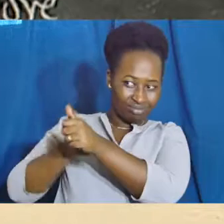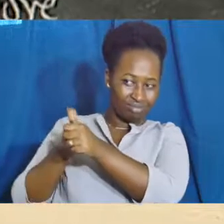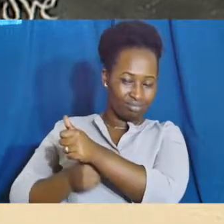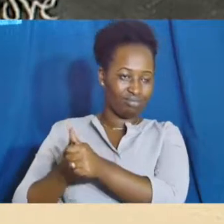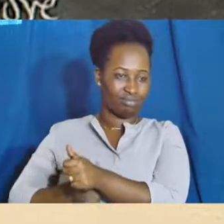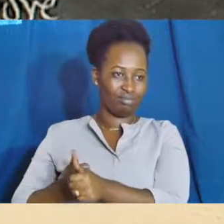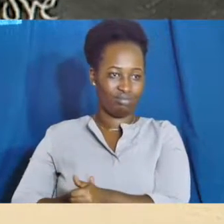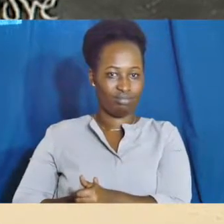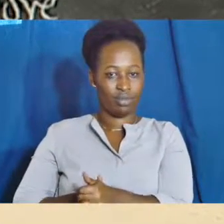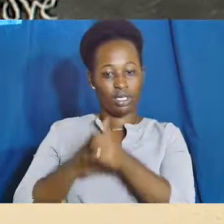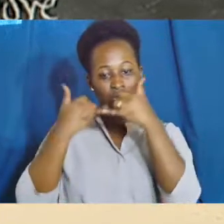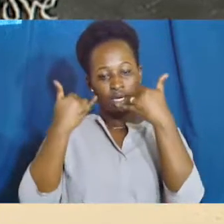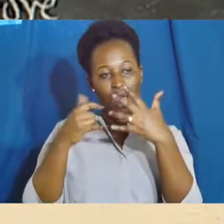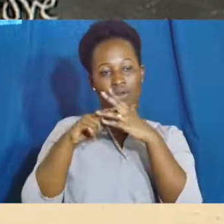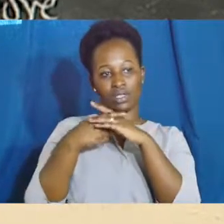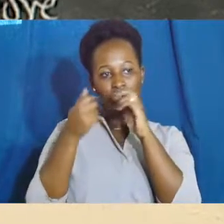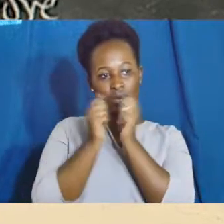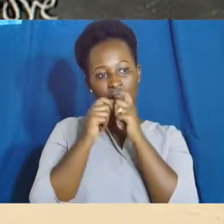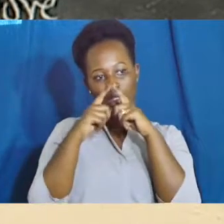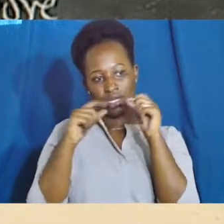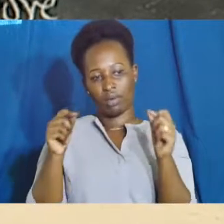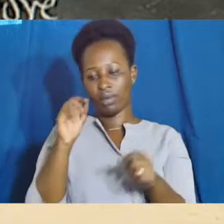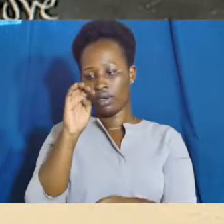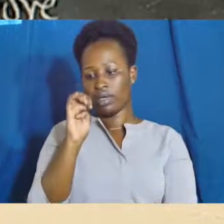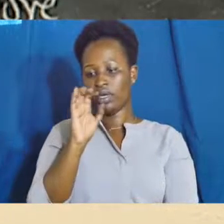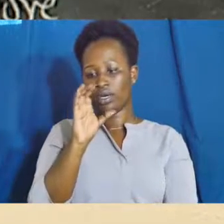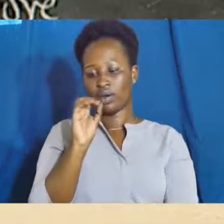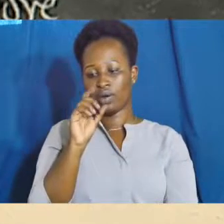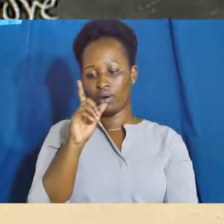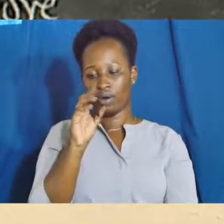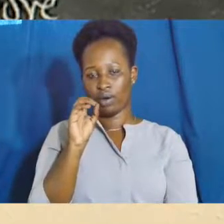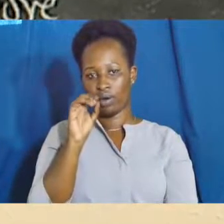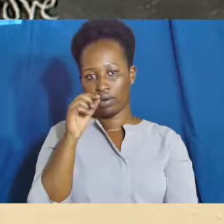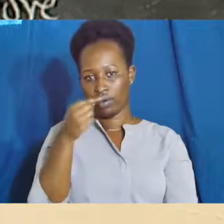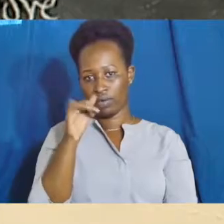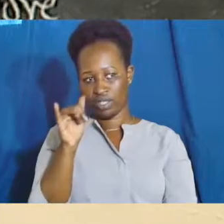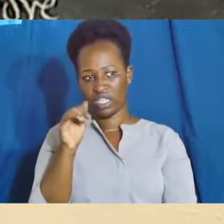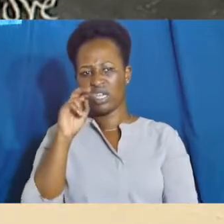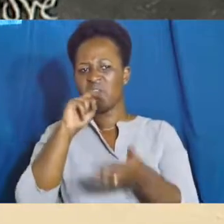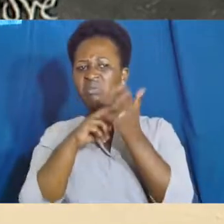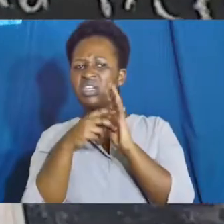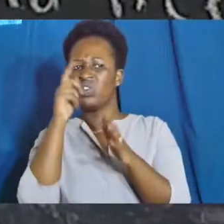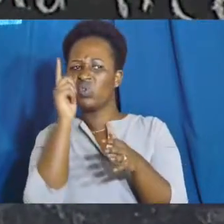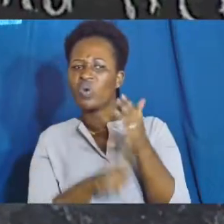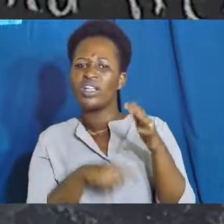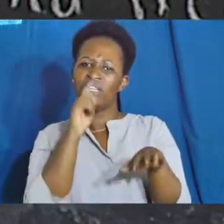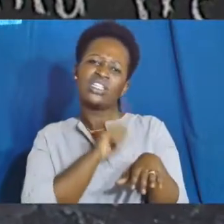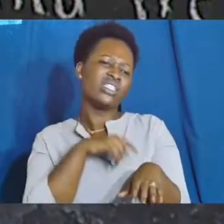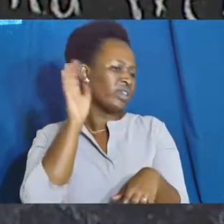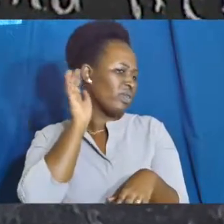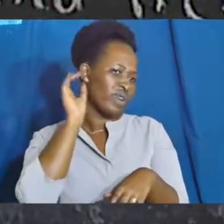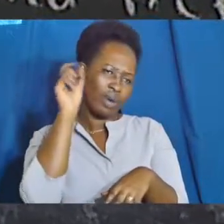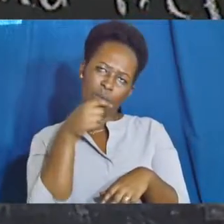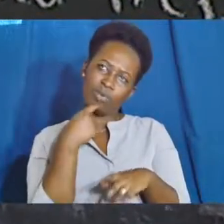Let us start with the term ecology. What does it mean when you hear people talking